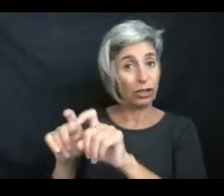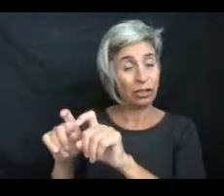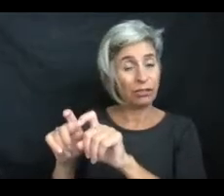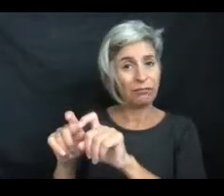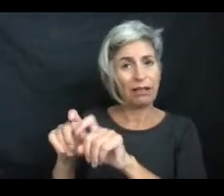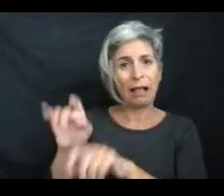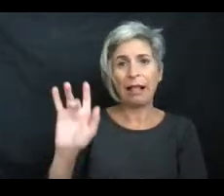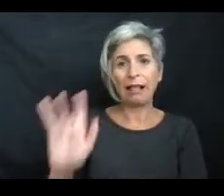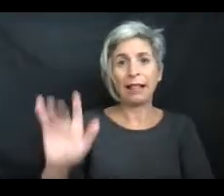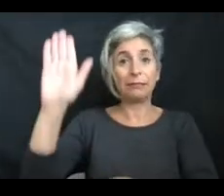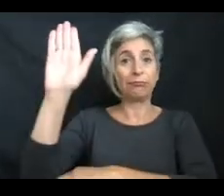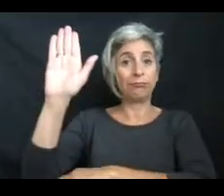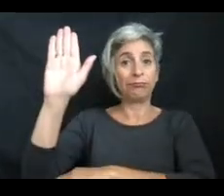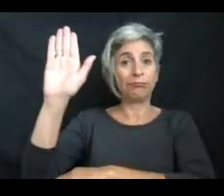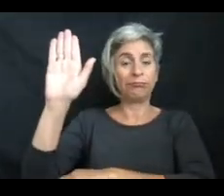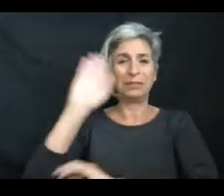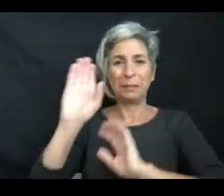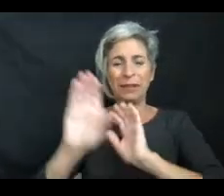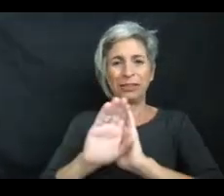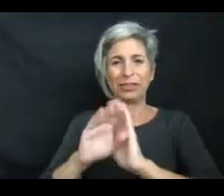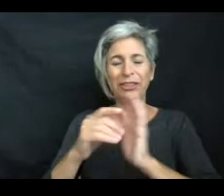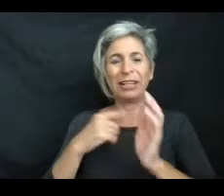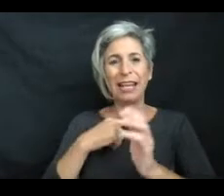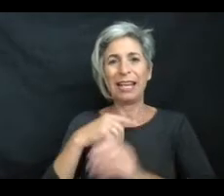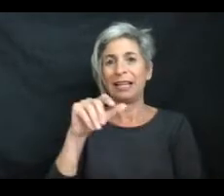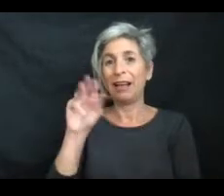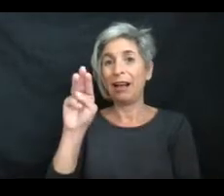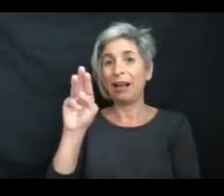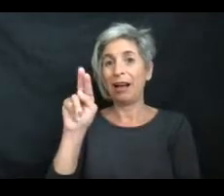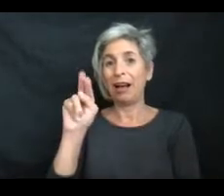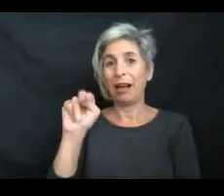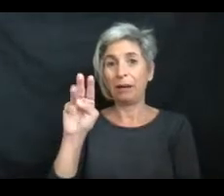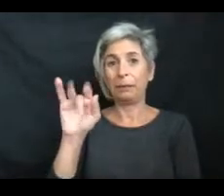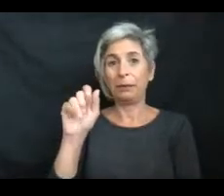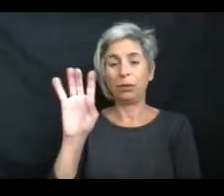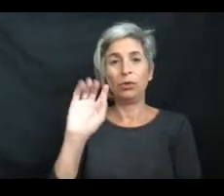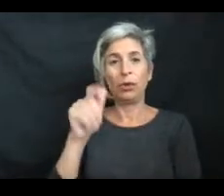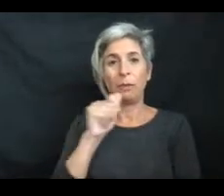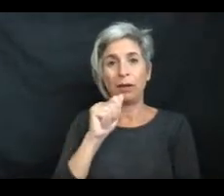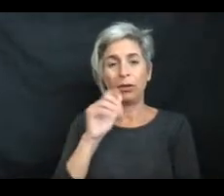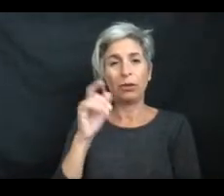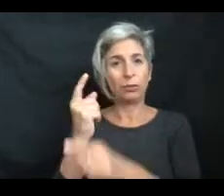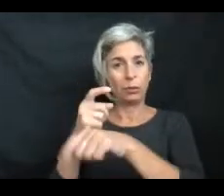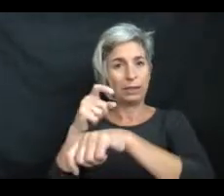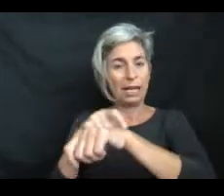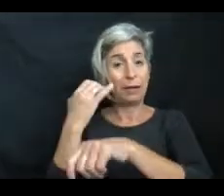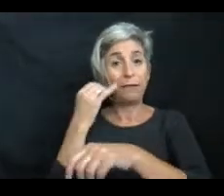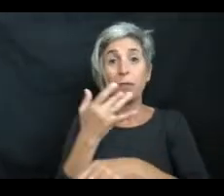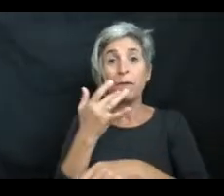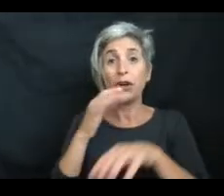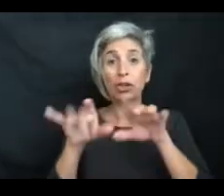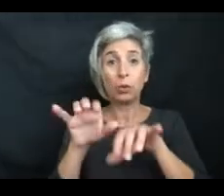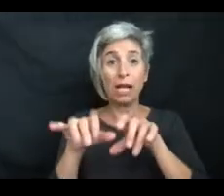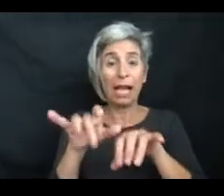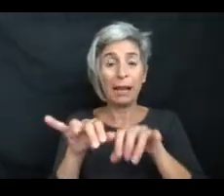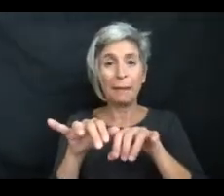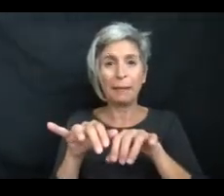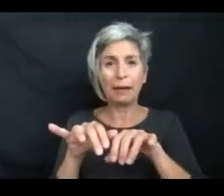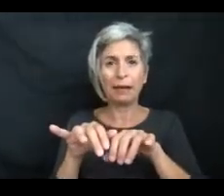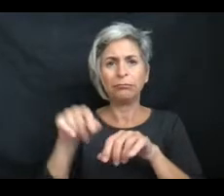on the raise hand icon and I will unmute your microphone at the appropriate time. If you prefer to type your question, please do so within the